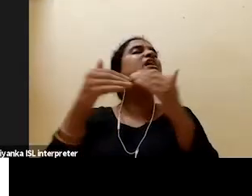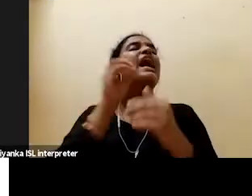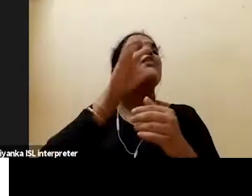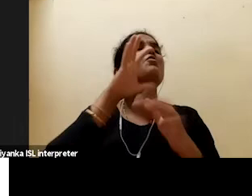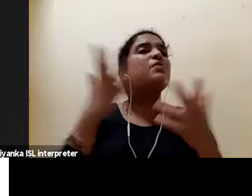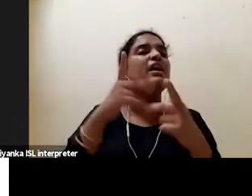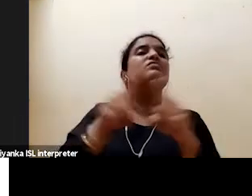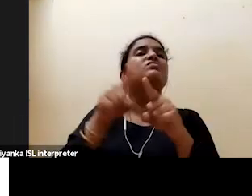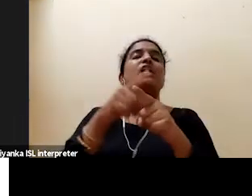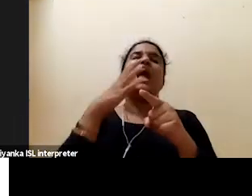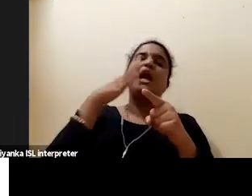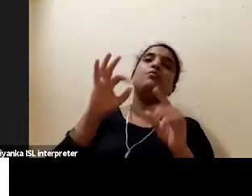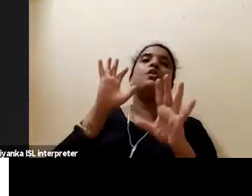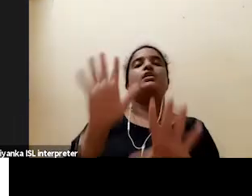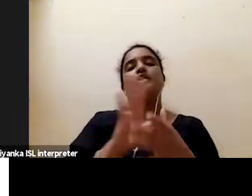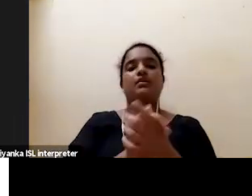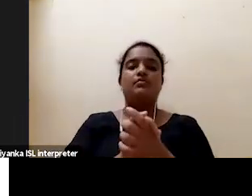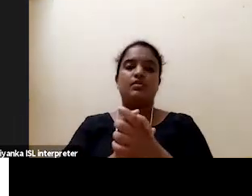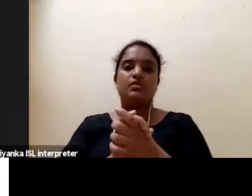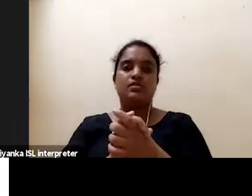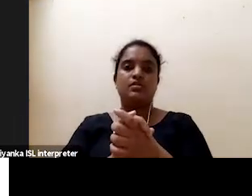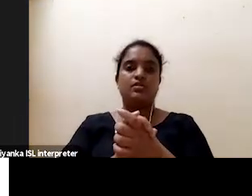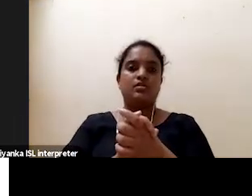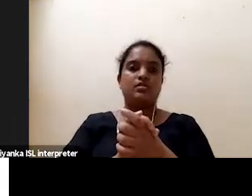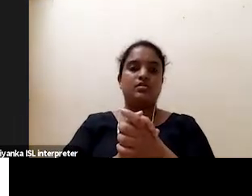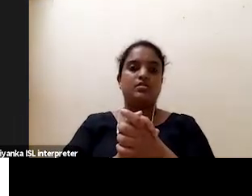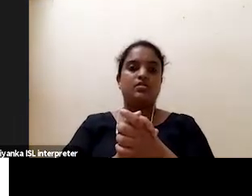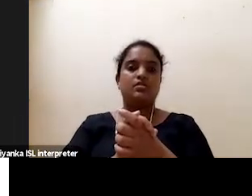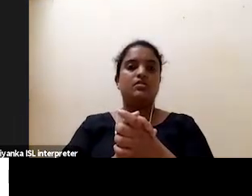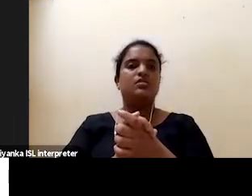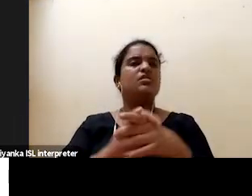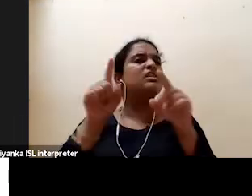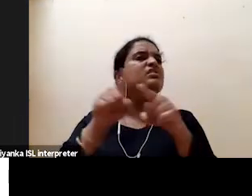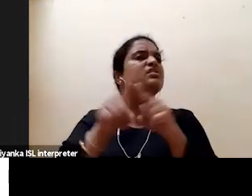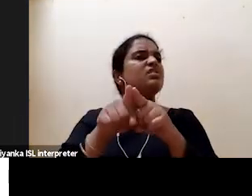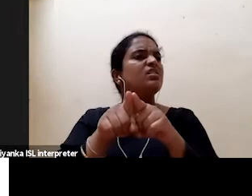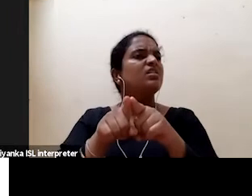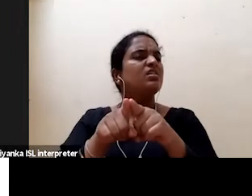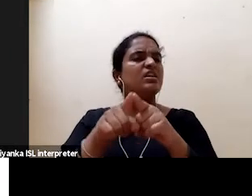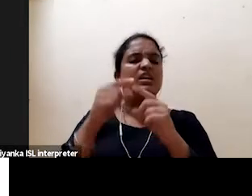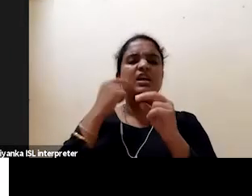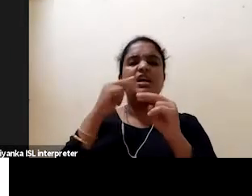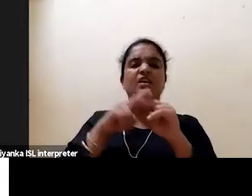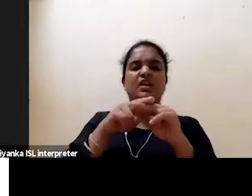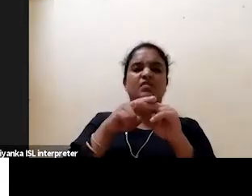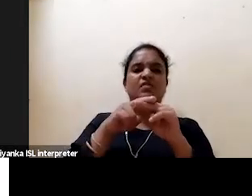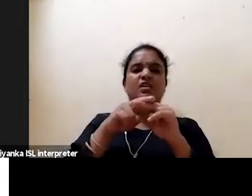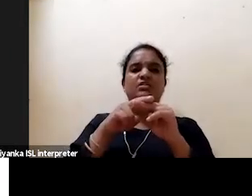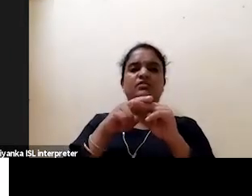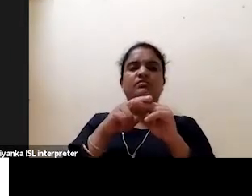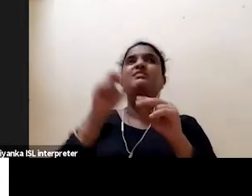information. So this is the second thing. But there's also, if you want to go beyond that two lines